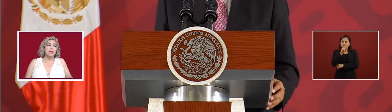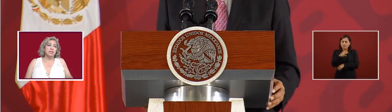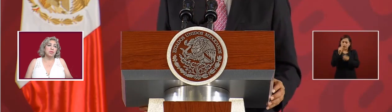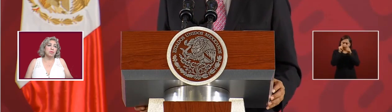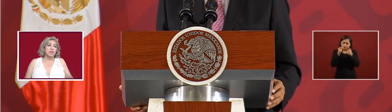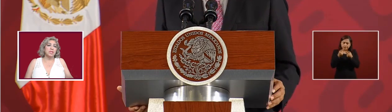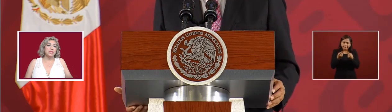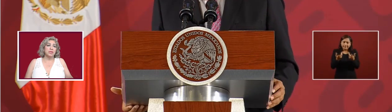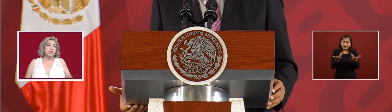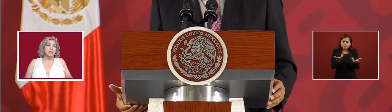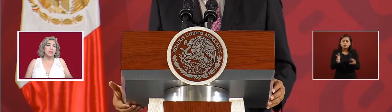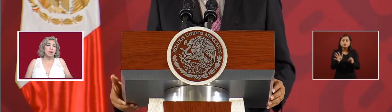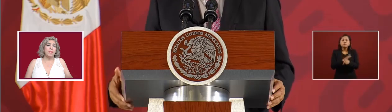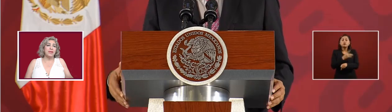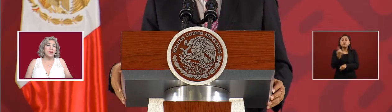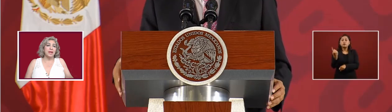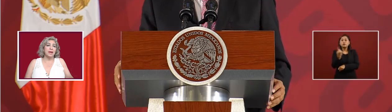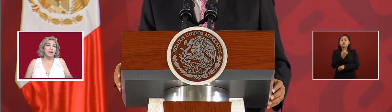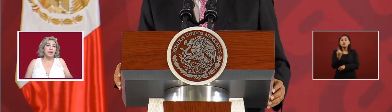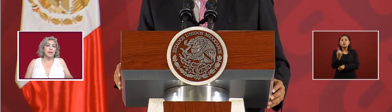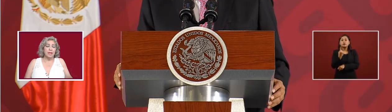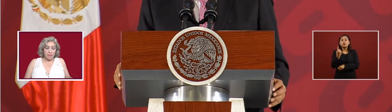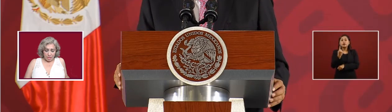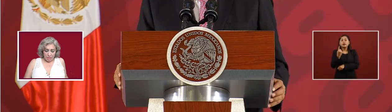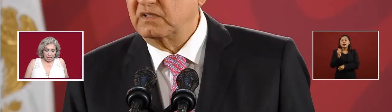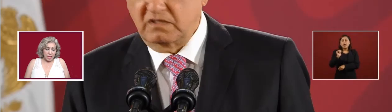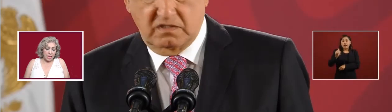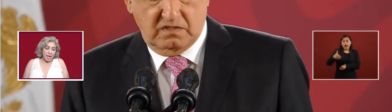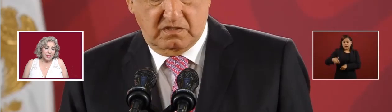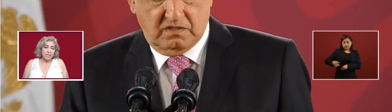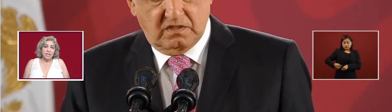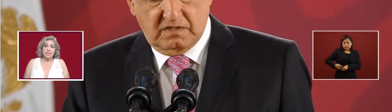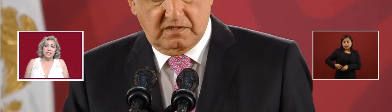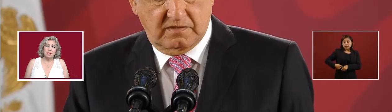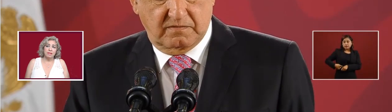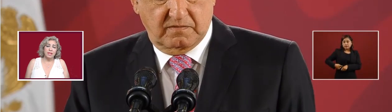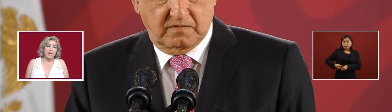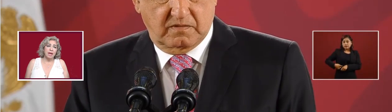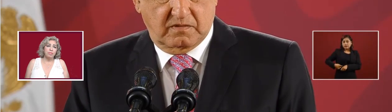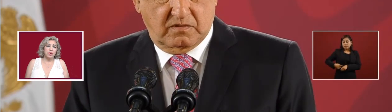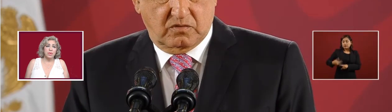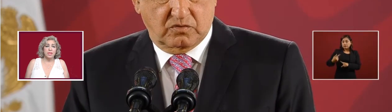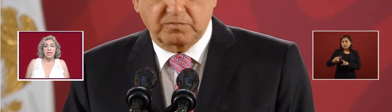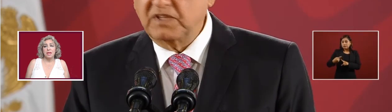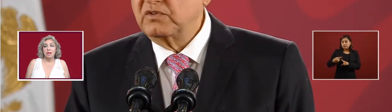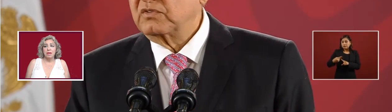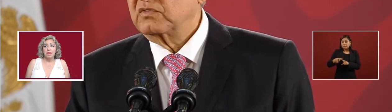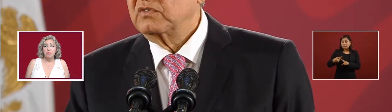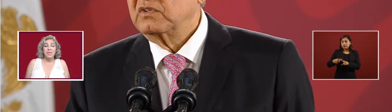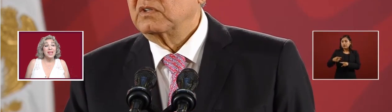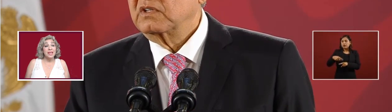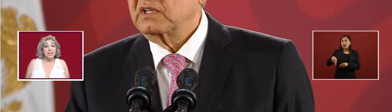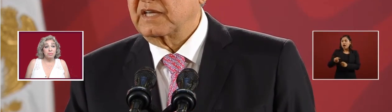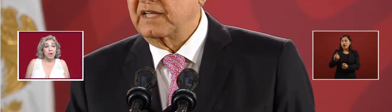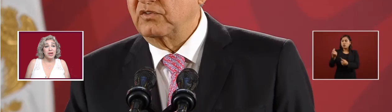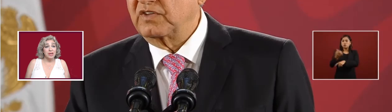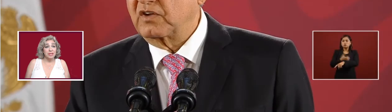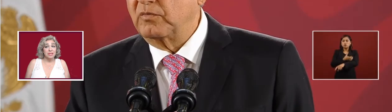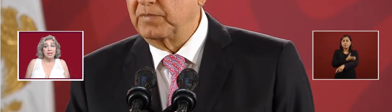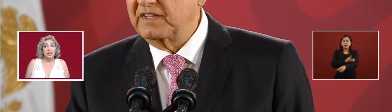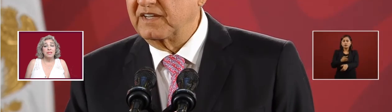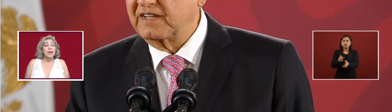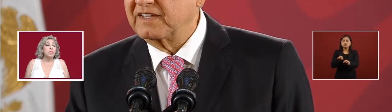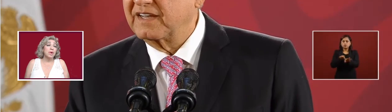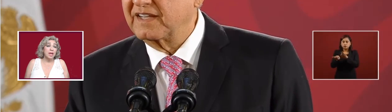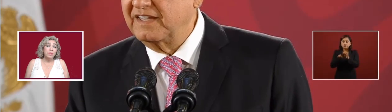And, also, concerned, about an, a accident, that happened with the, media partners,